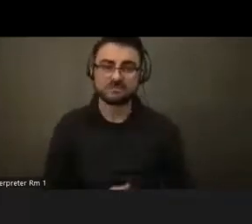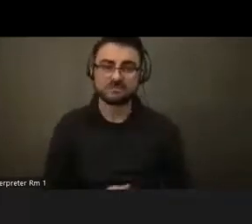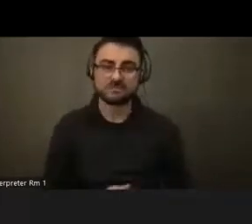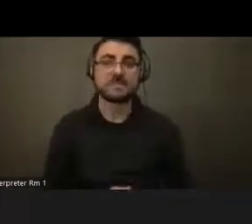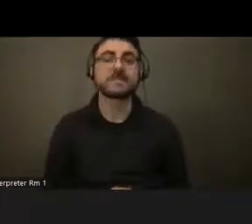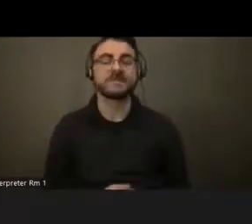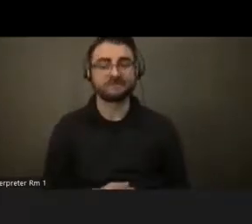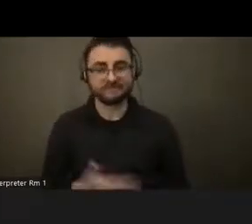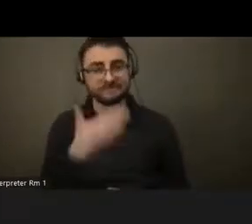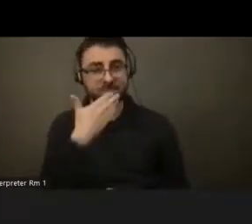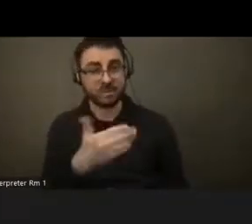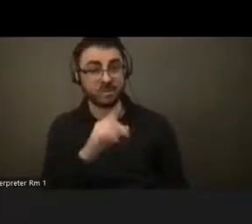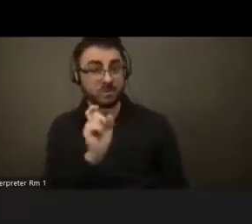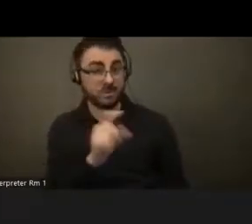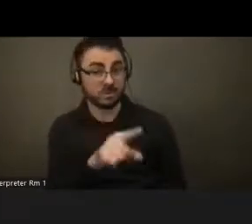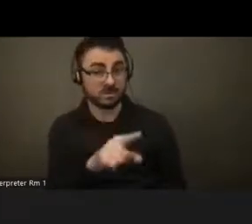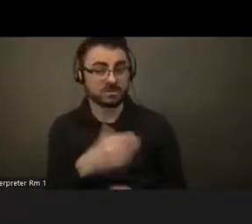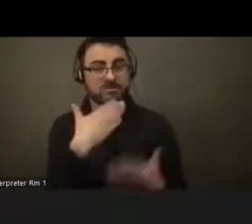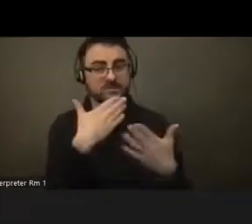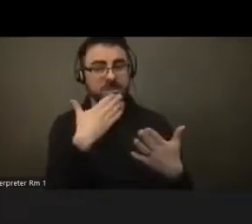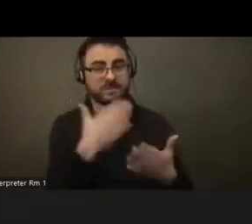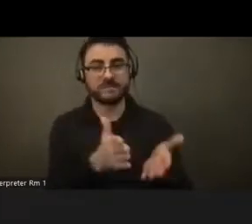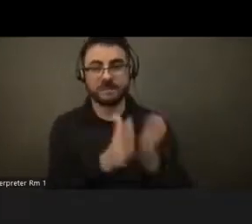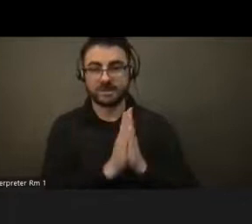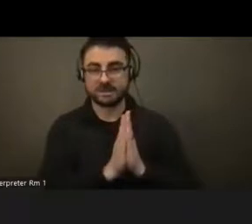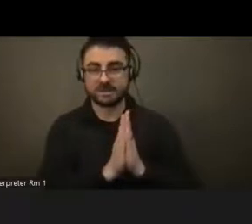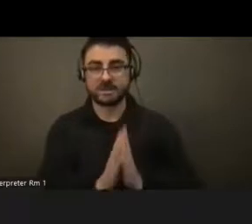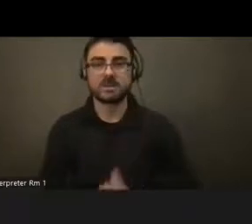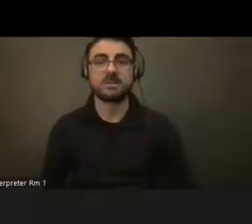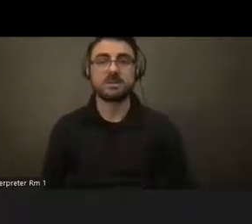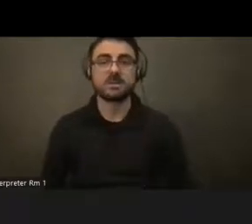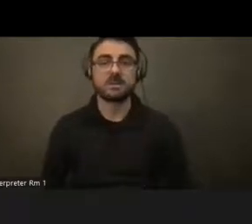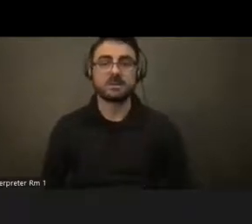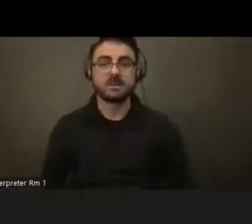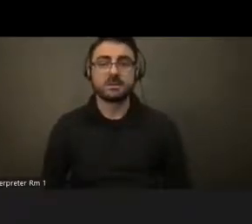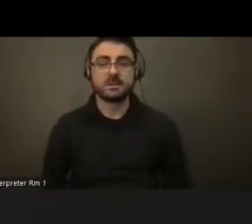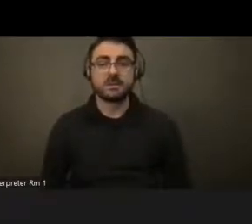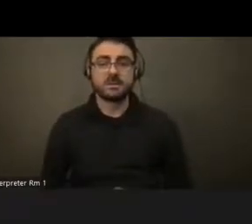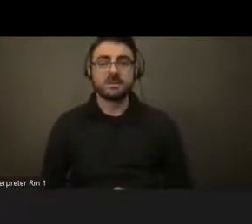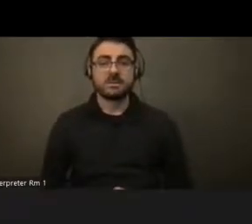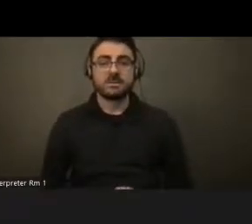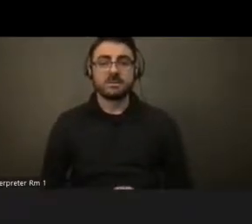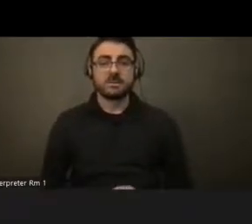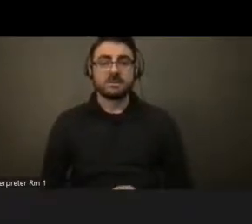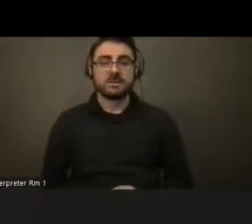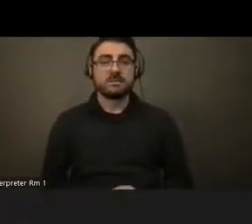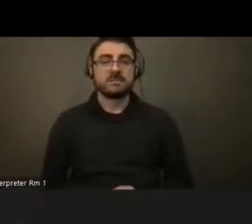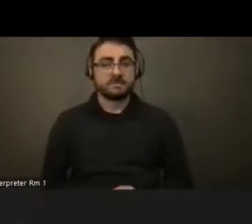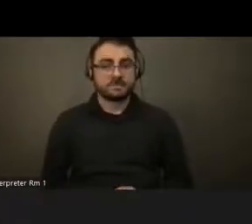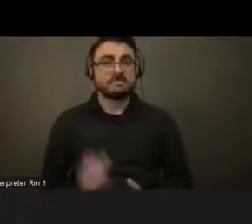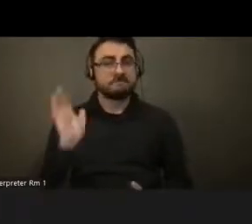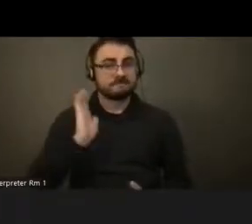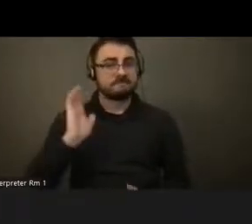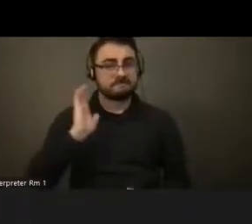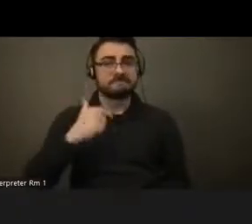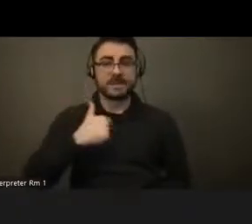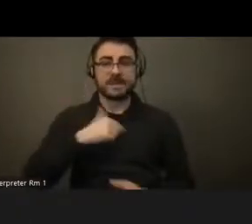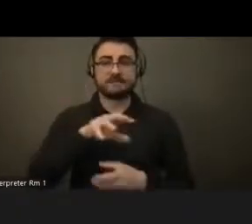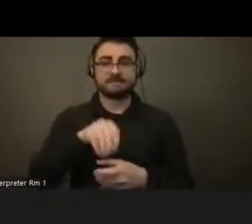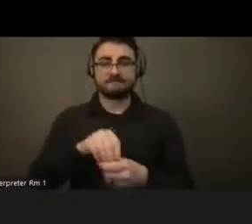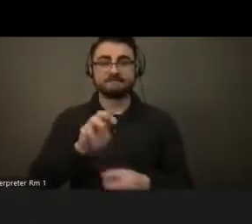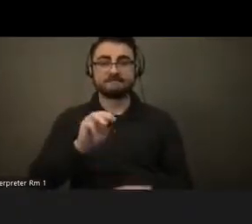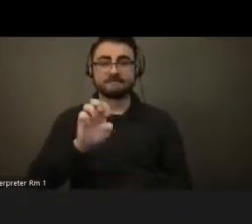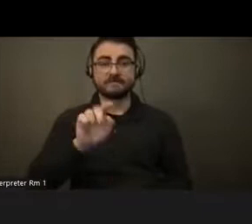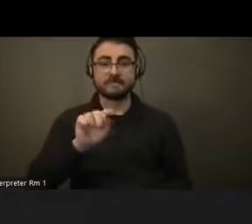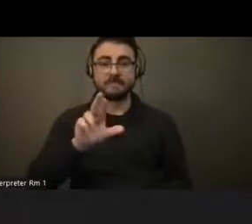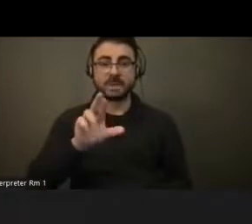it. We already knew back when I was a Metro councilor and we were developing